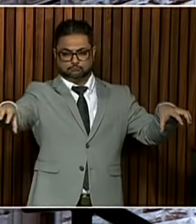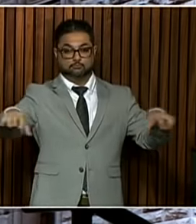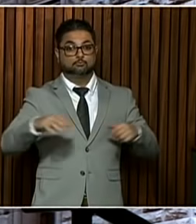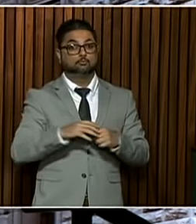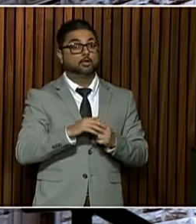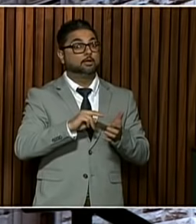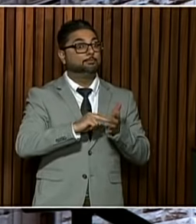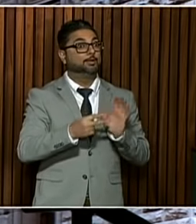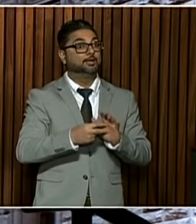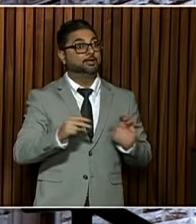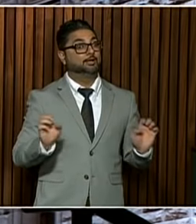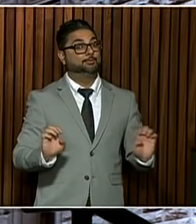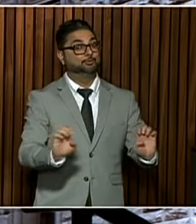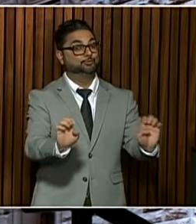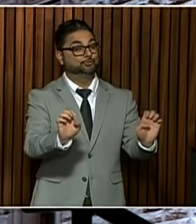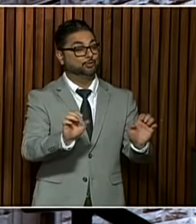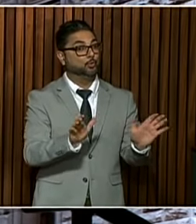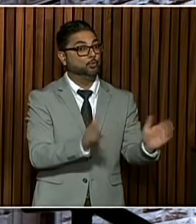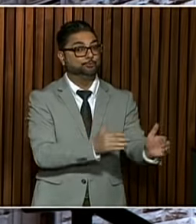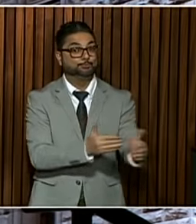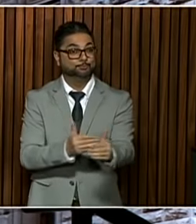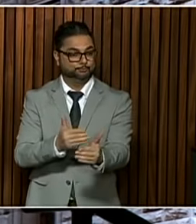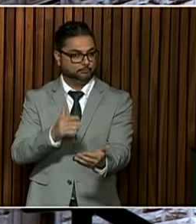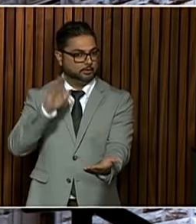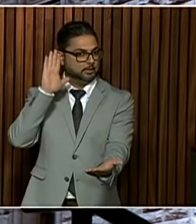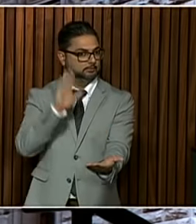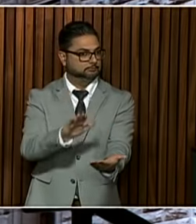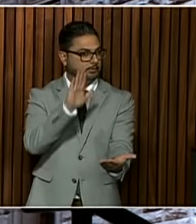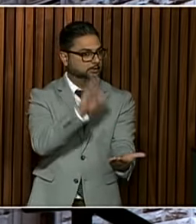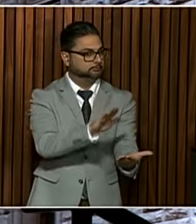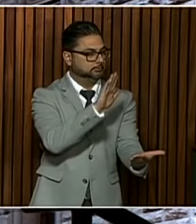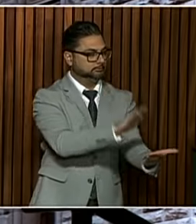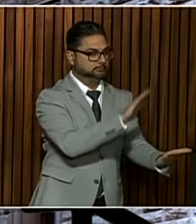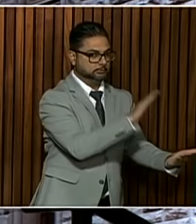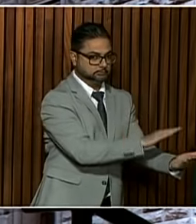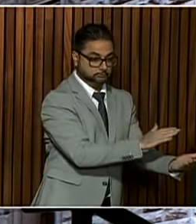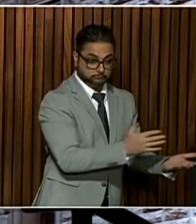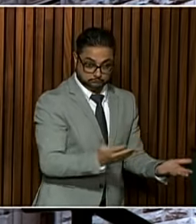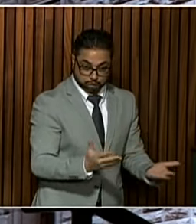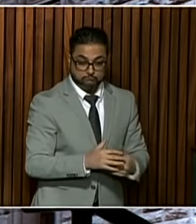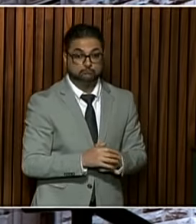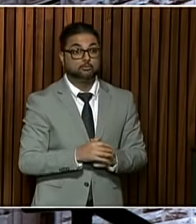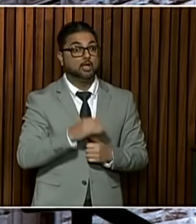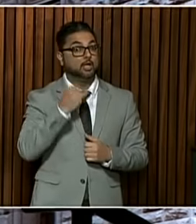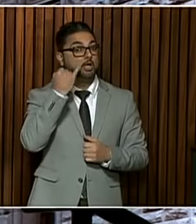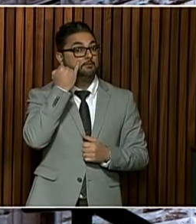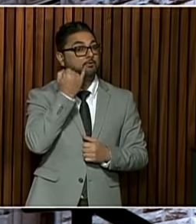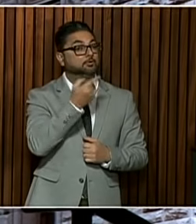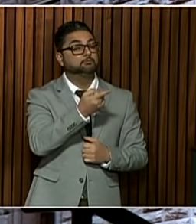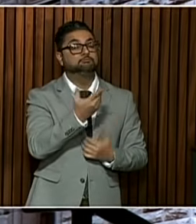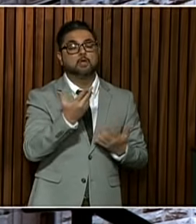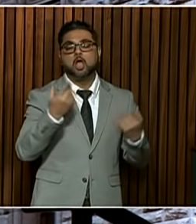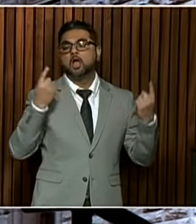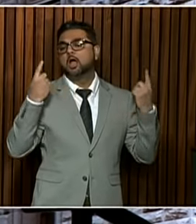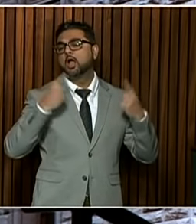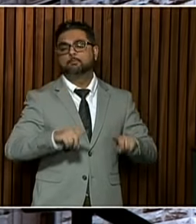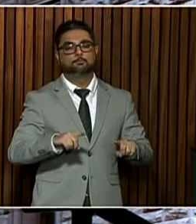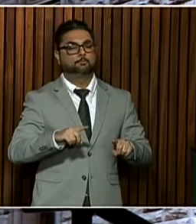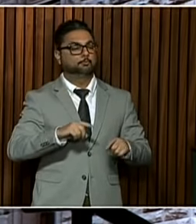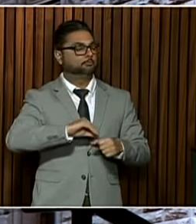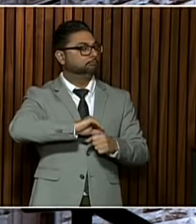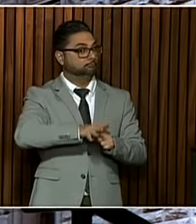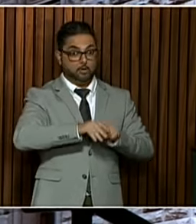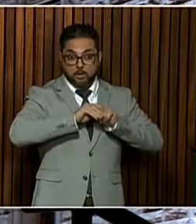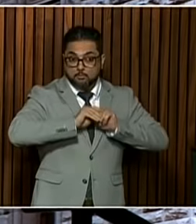the buffer, if you may, if all of a sudden have to deal with a sudden increase, if it did occur, as well as the hospital admissions,